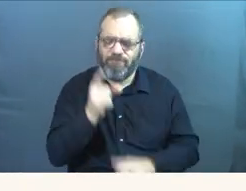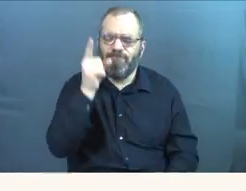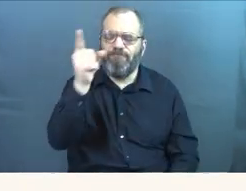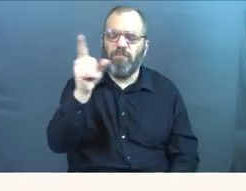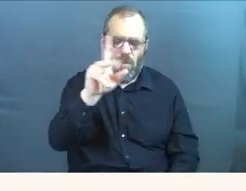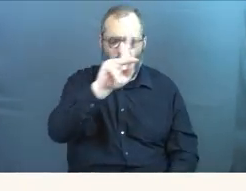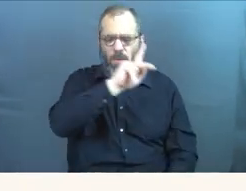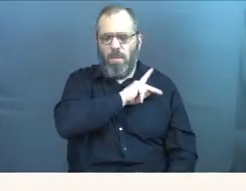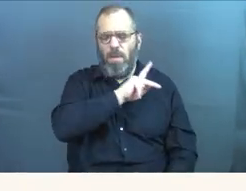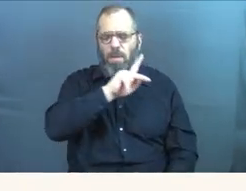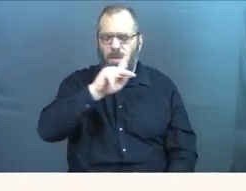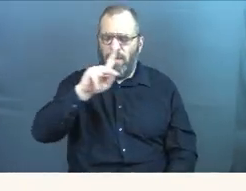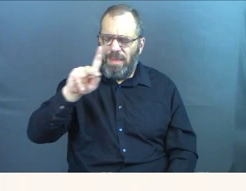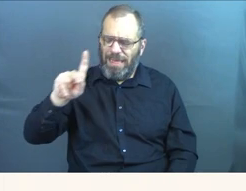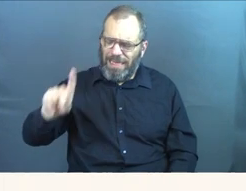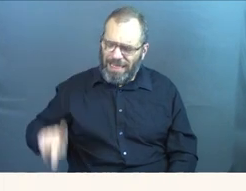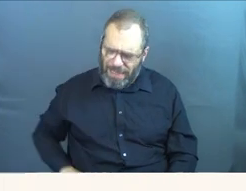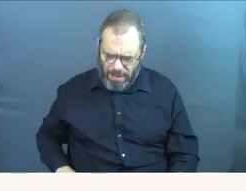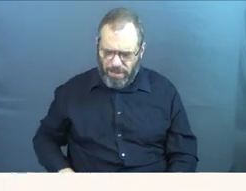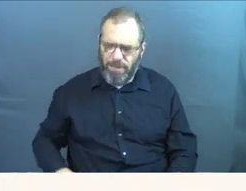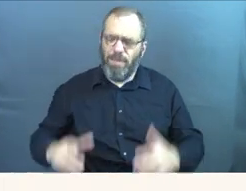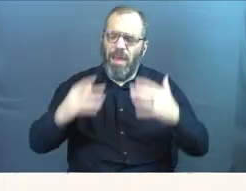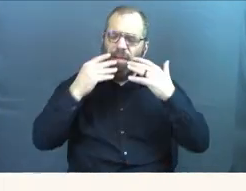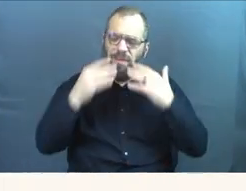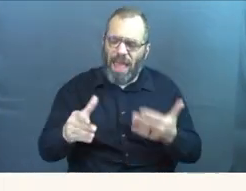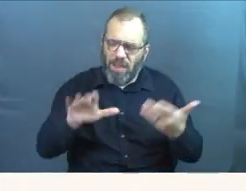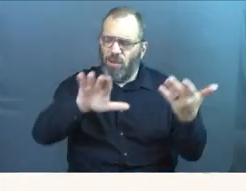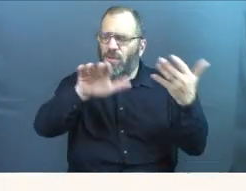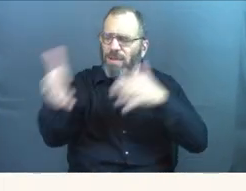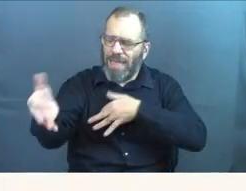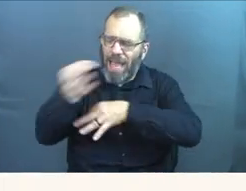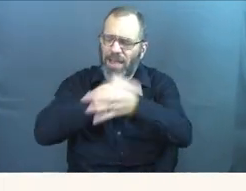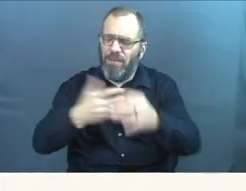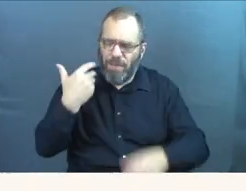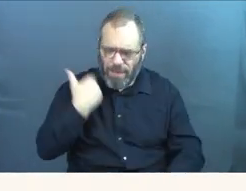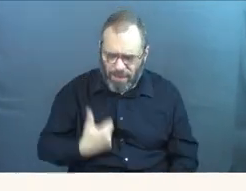you are the King. Thank you for dying for me.